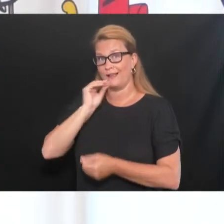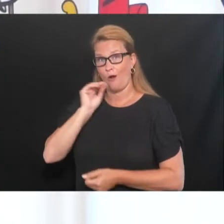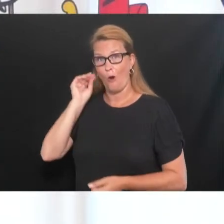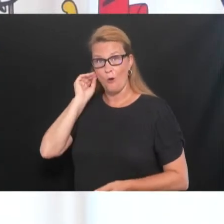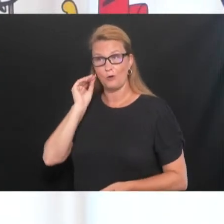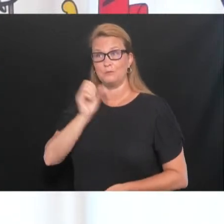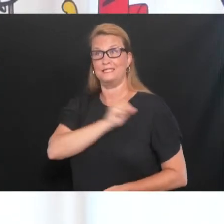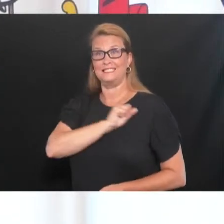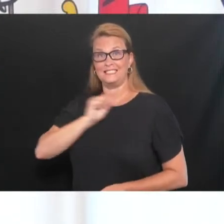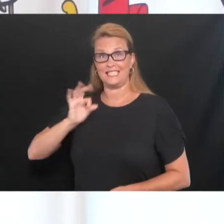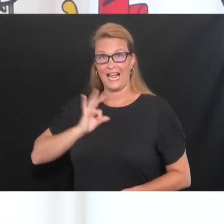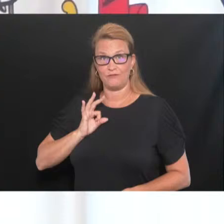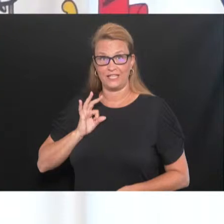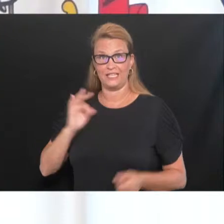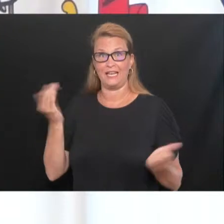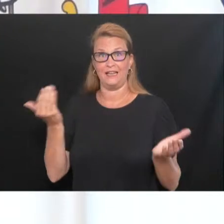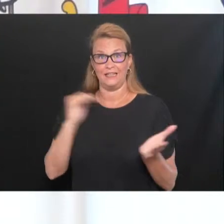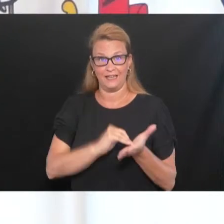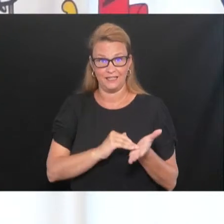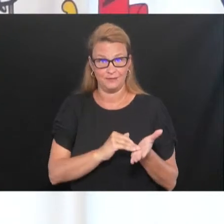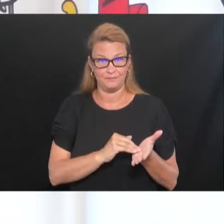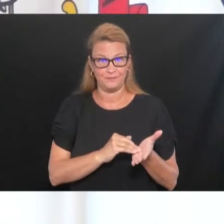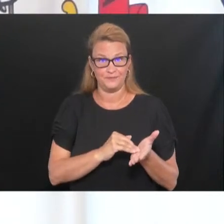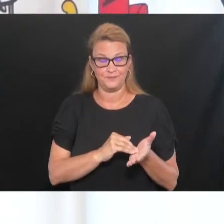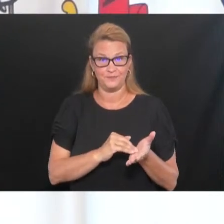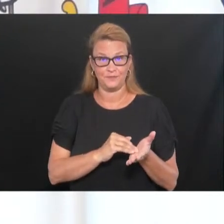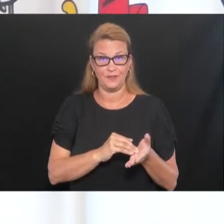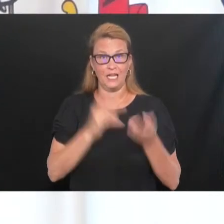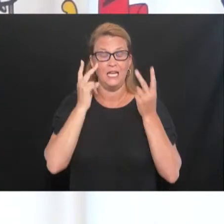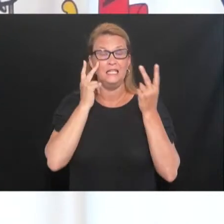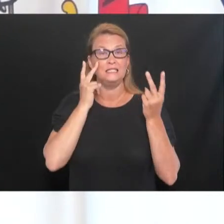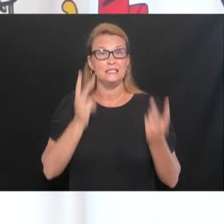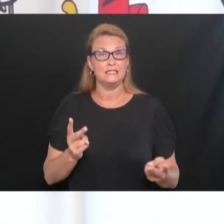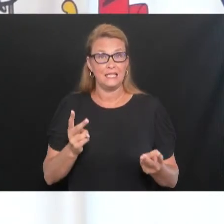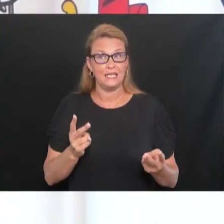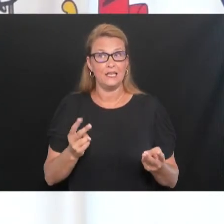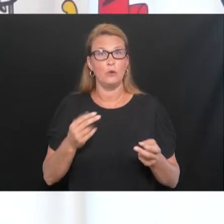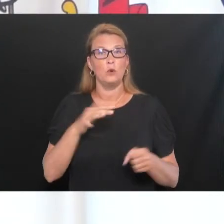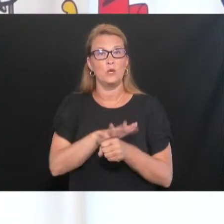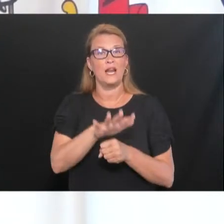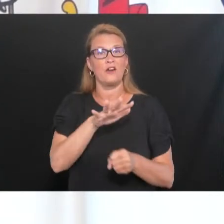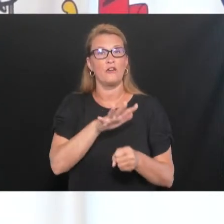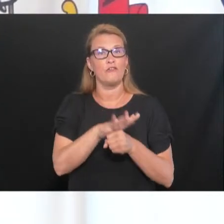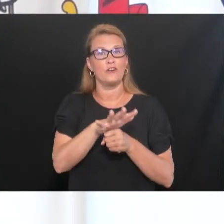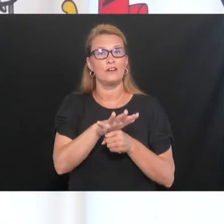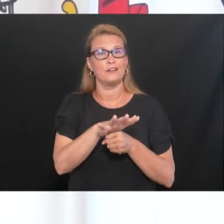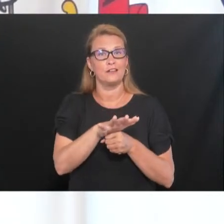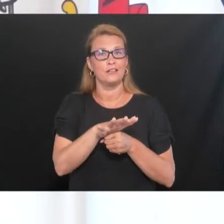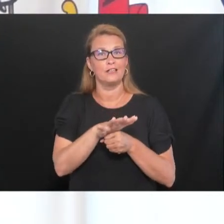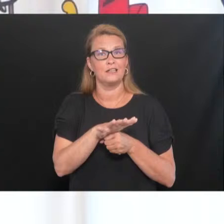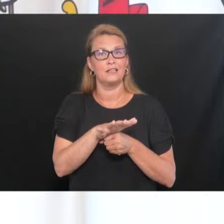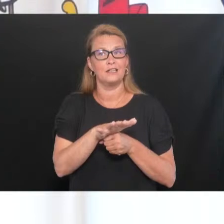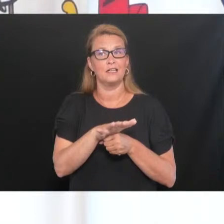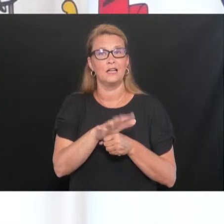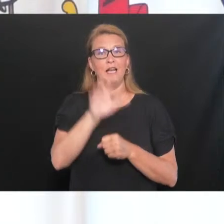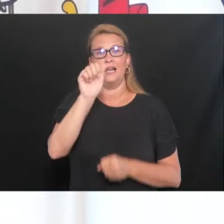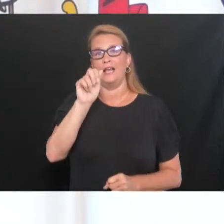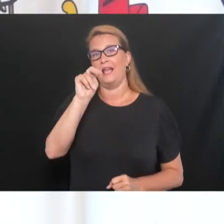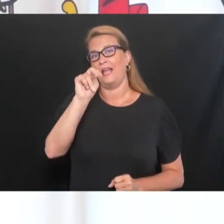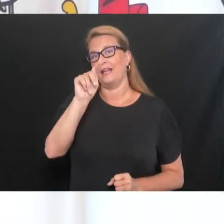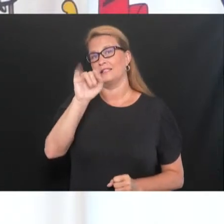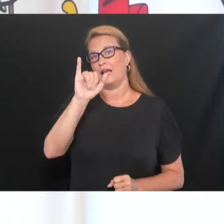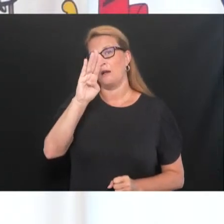staffing and preventative measures, and to see that we have a sufficient supply of antibodies on